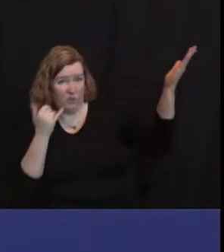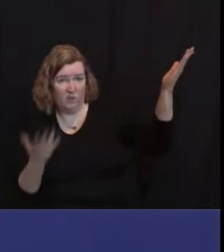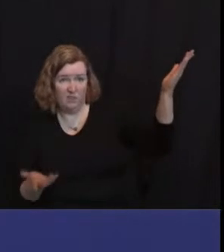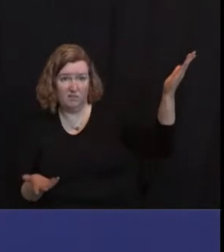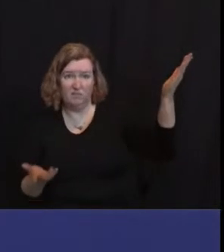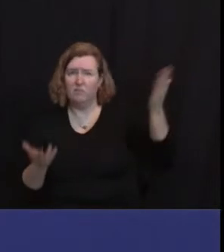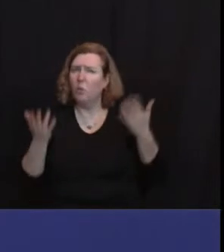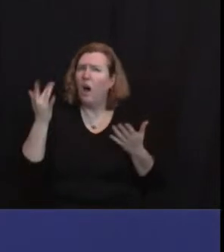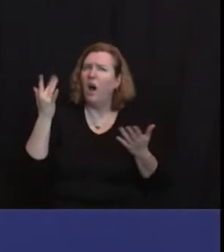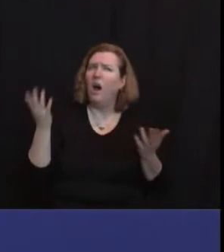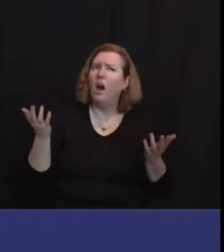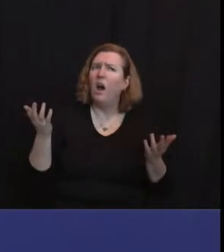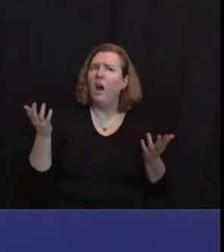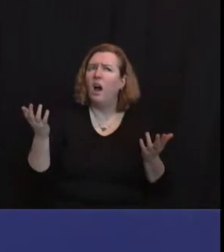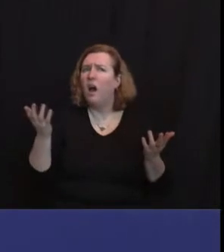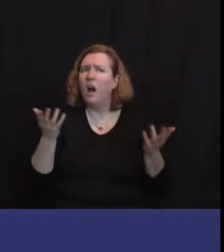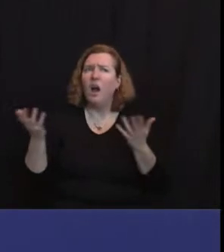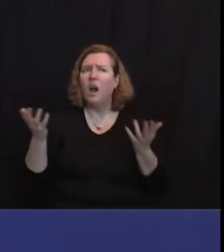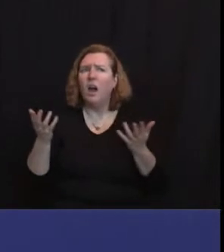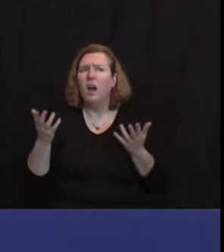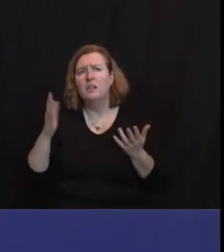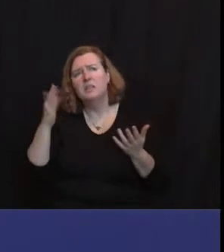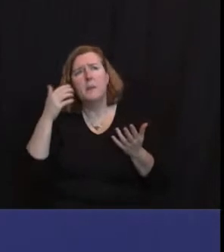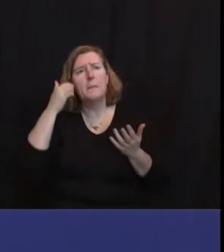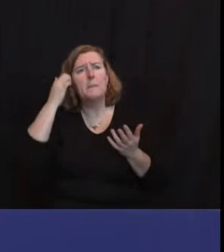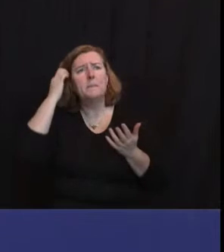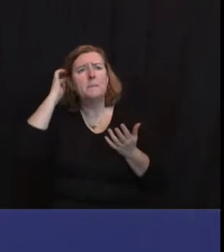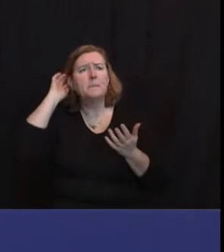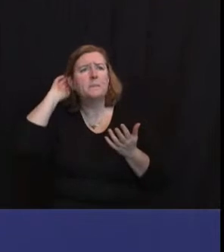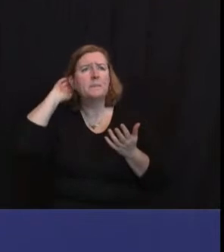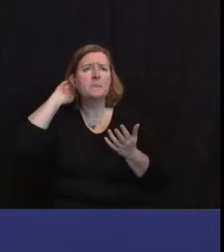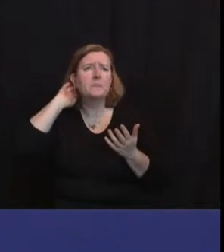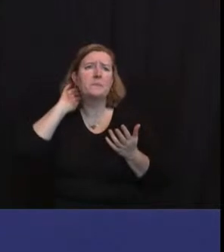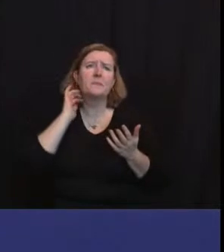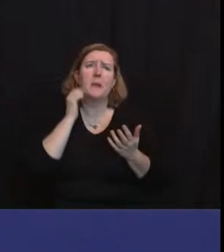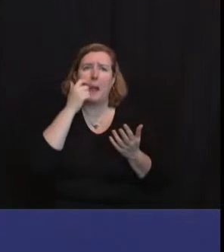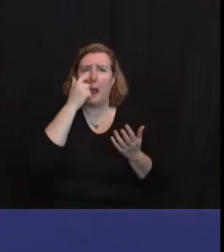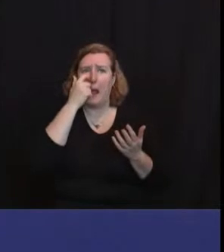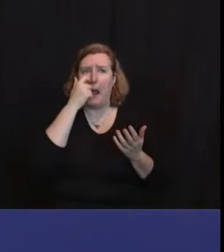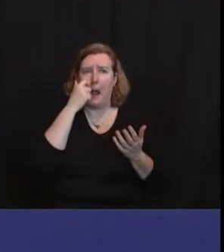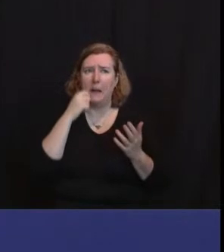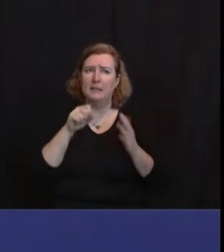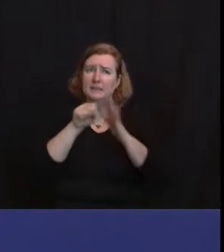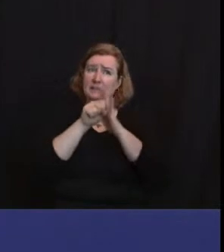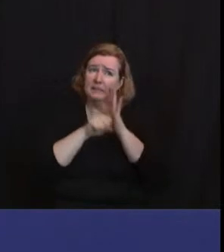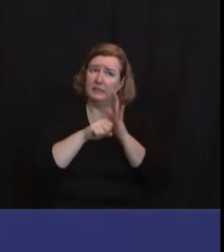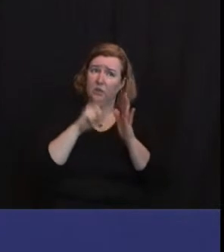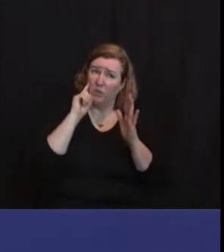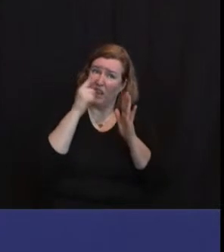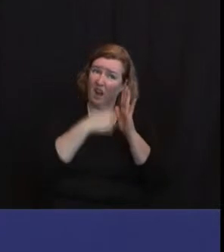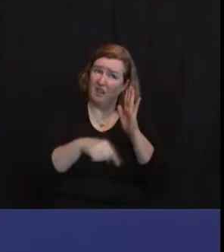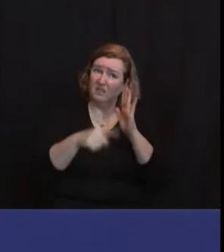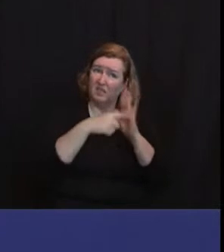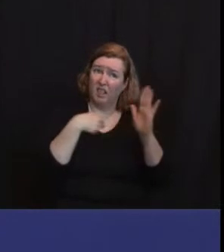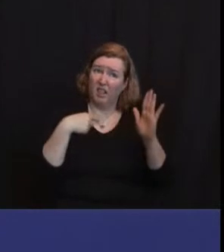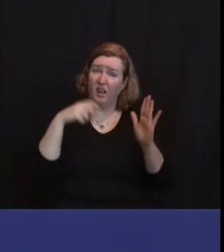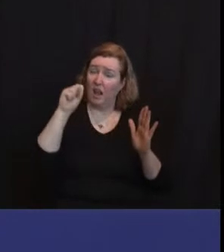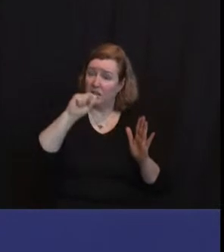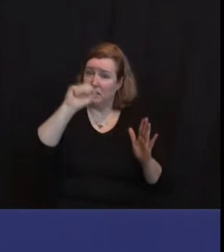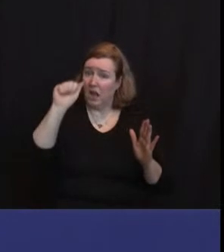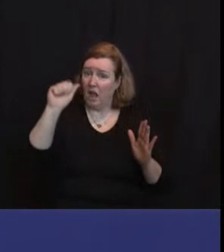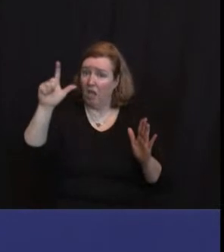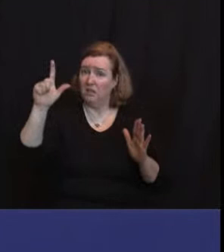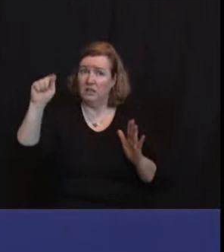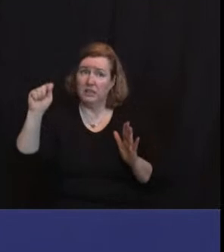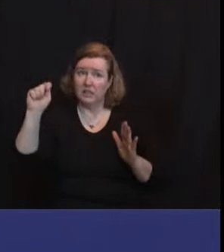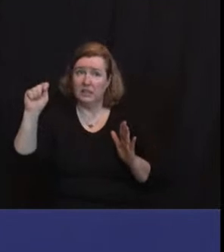the top thing that we're looking at? Will the state cancel spring standardized testing this year in light of the U.S.